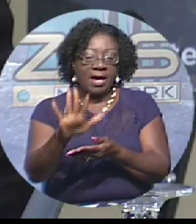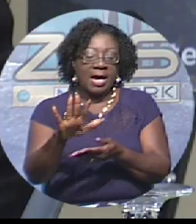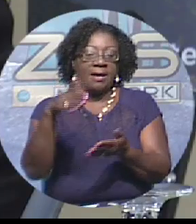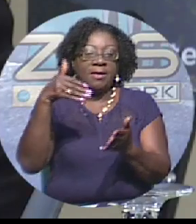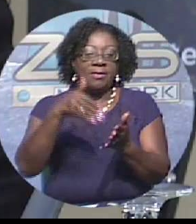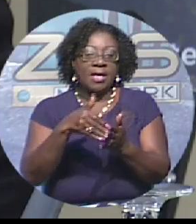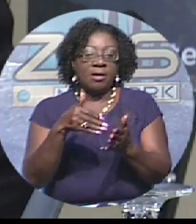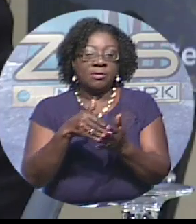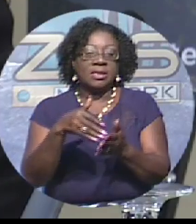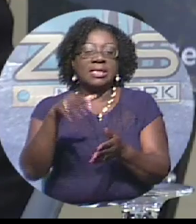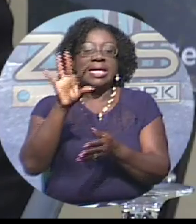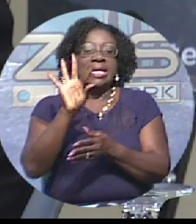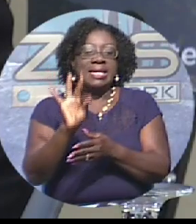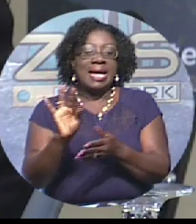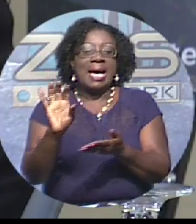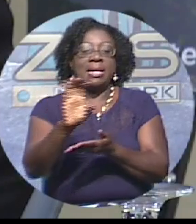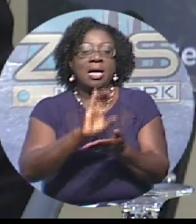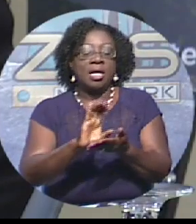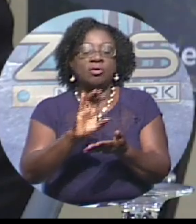375,962.